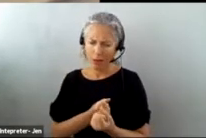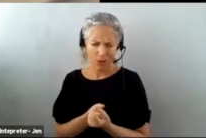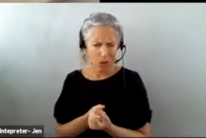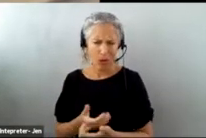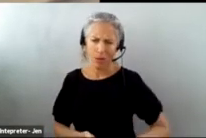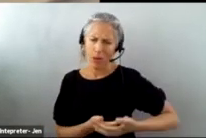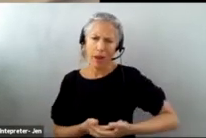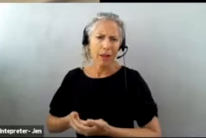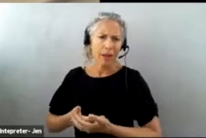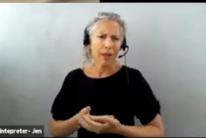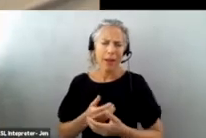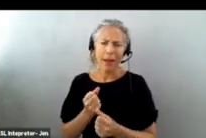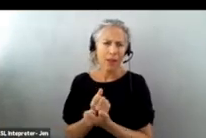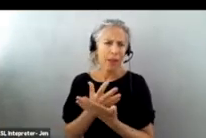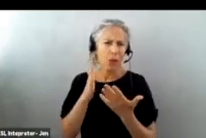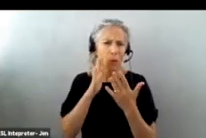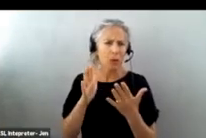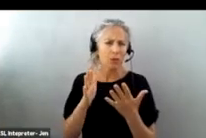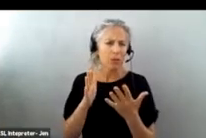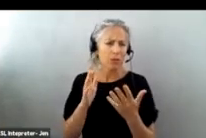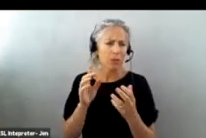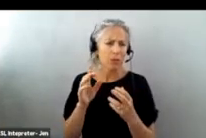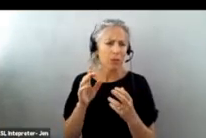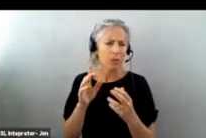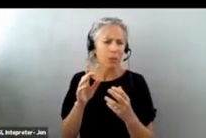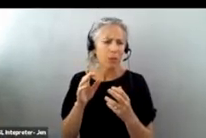child and make it okay. But